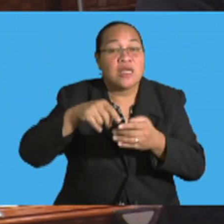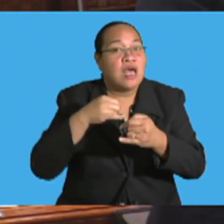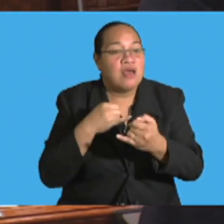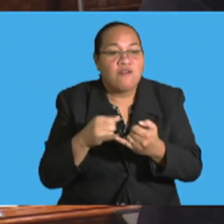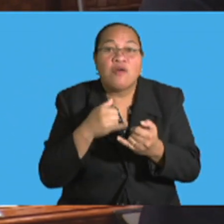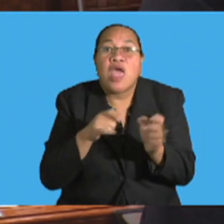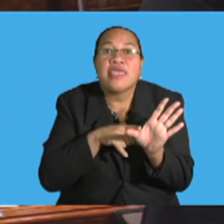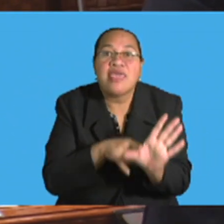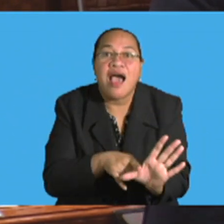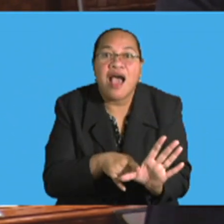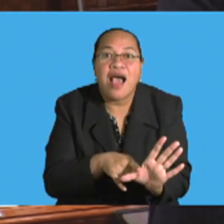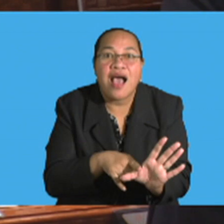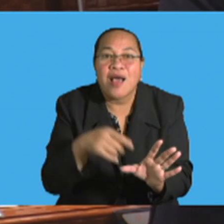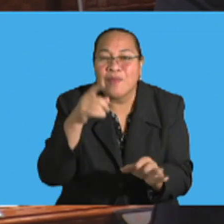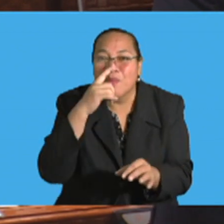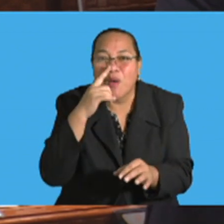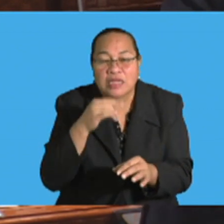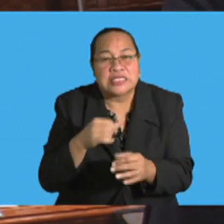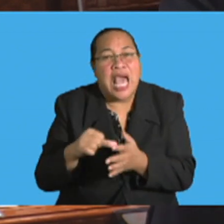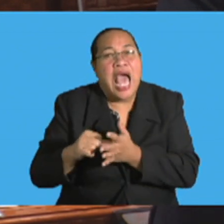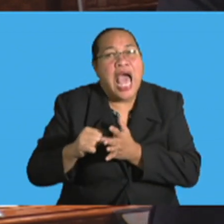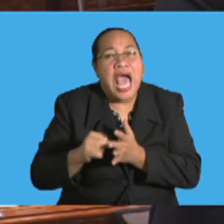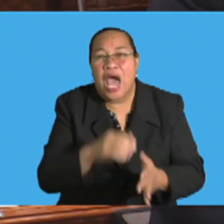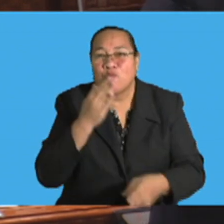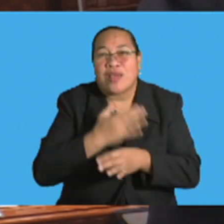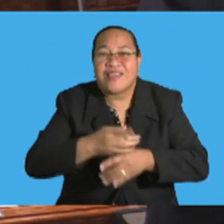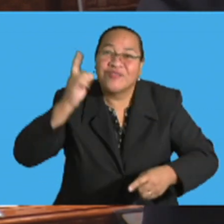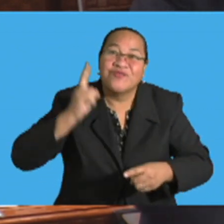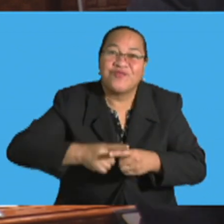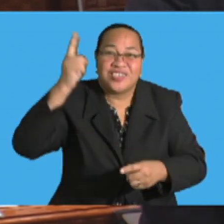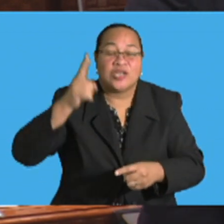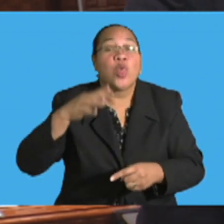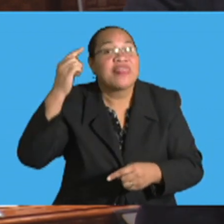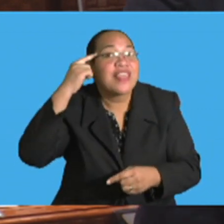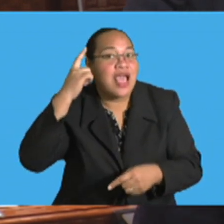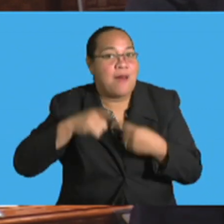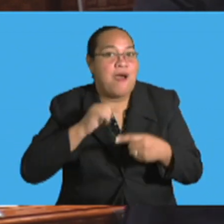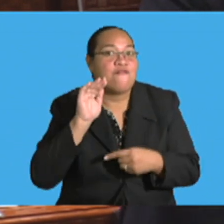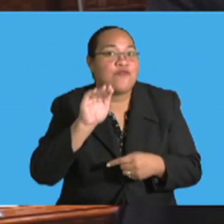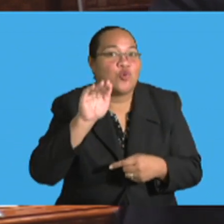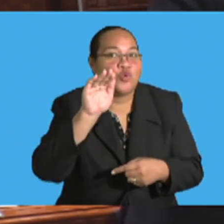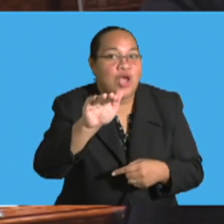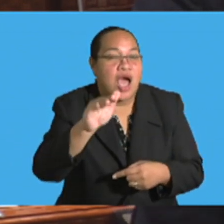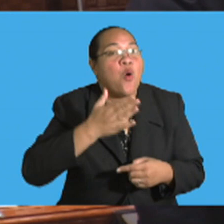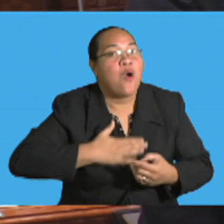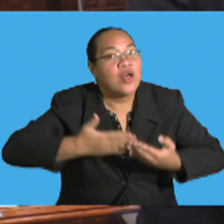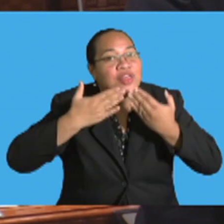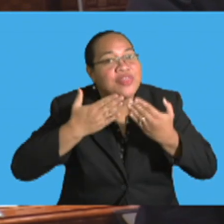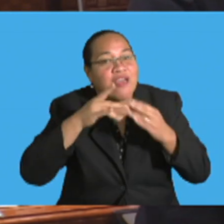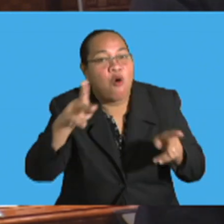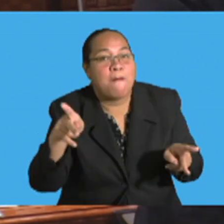people. These are hard-working, efficient people who are thinking about the future. I'd like to thank them for their